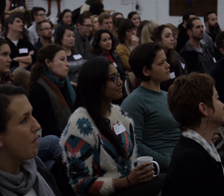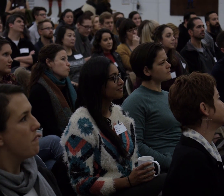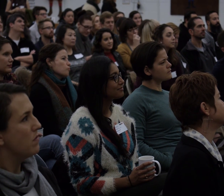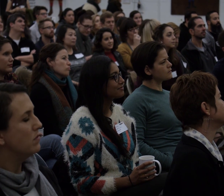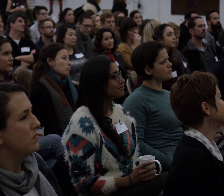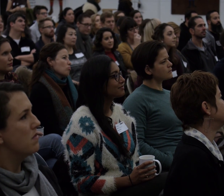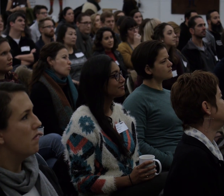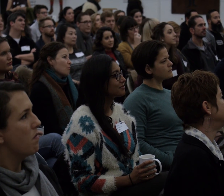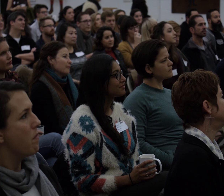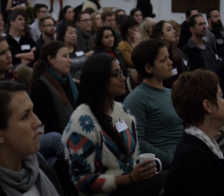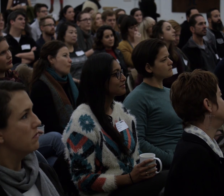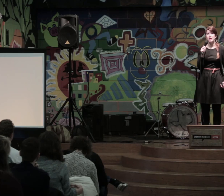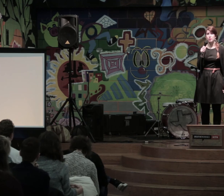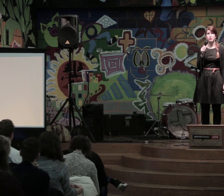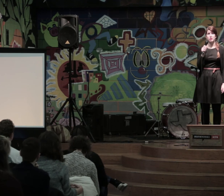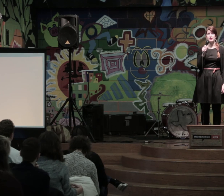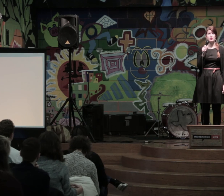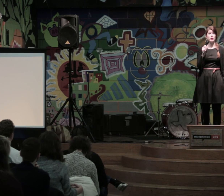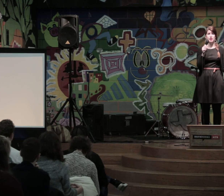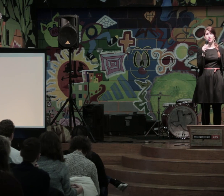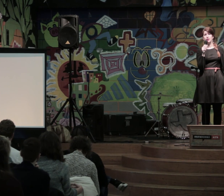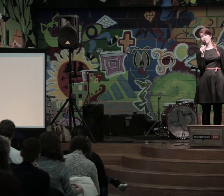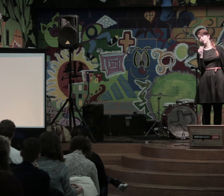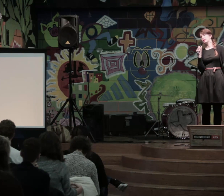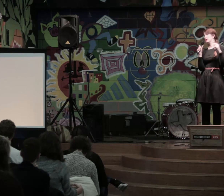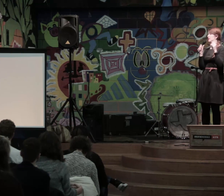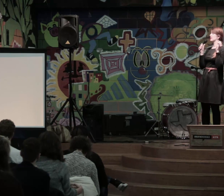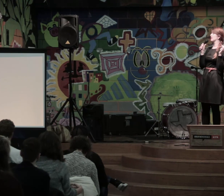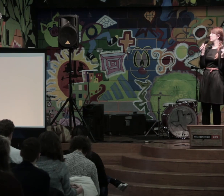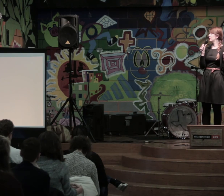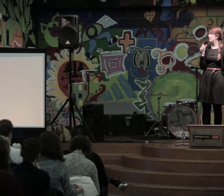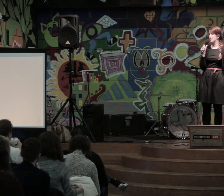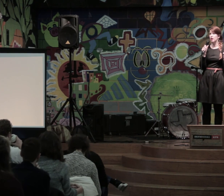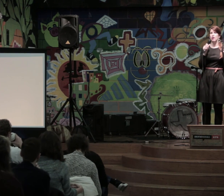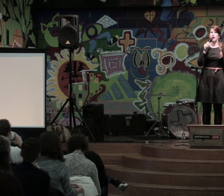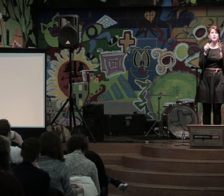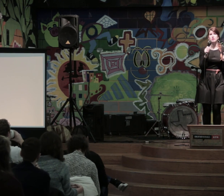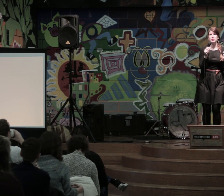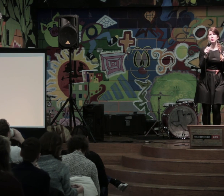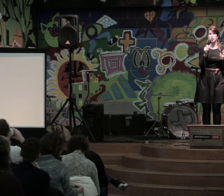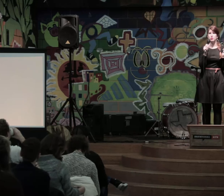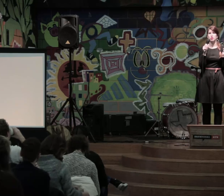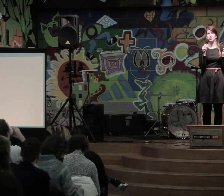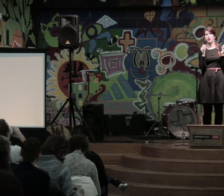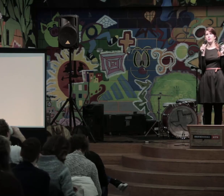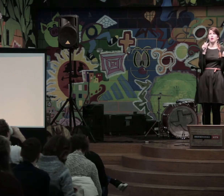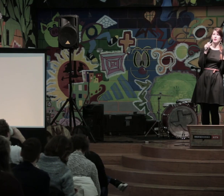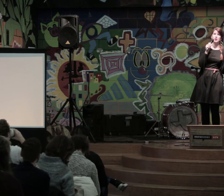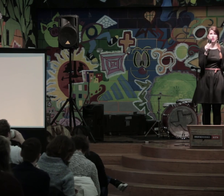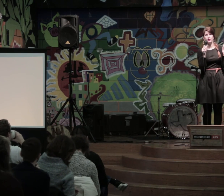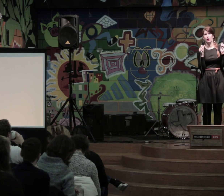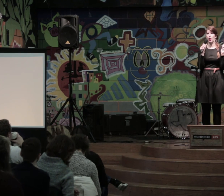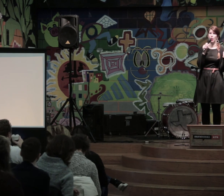of blew up the internet. People were just tweeting and Facebooking and talking all about, have you seen his interpreter? She's so